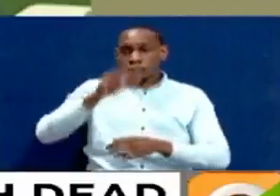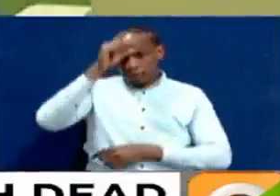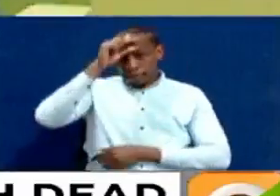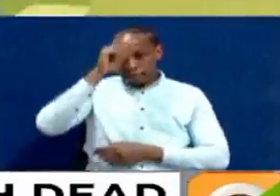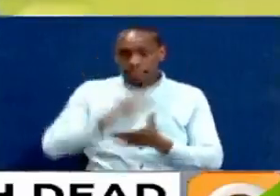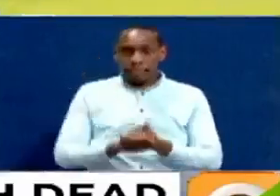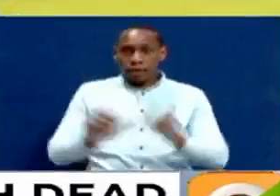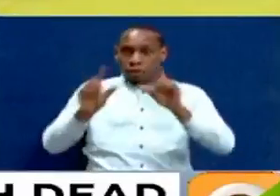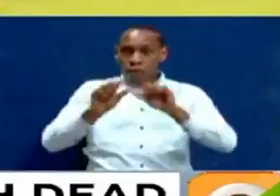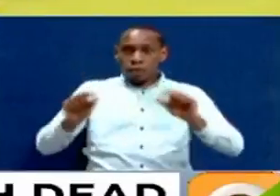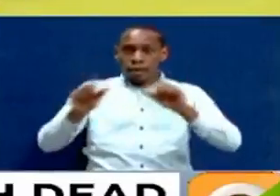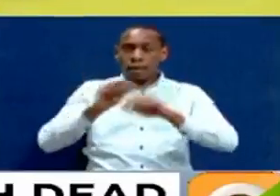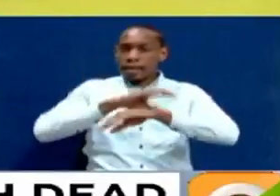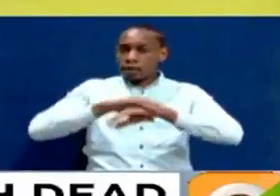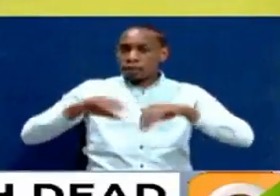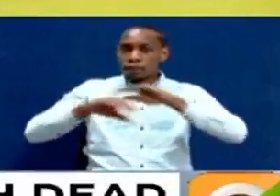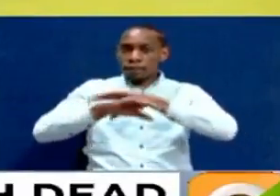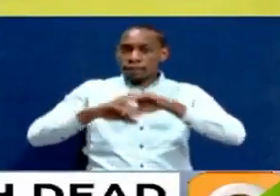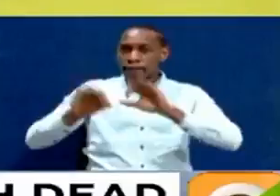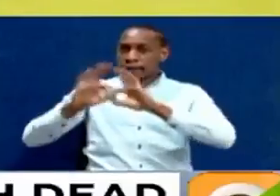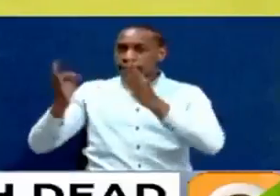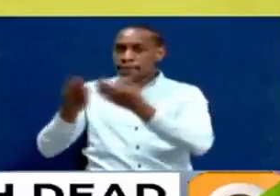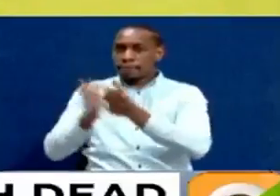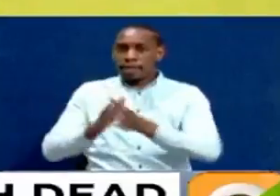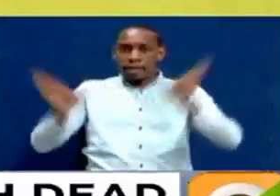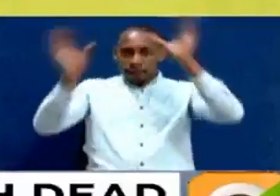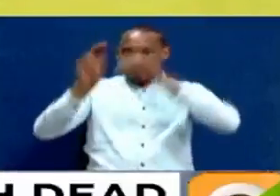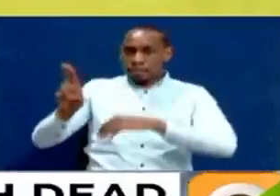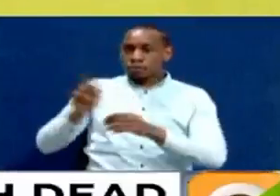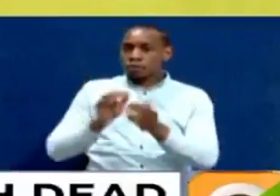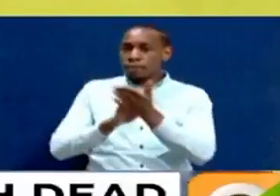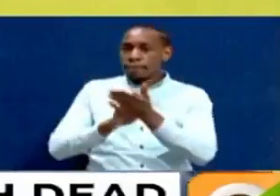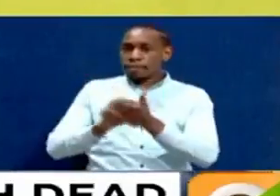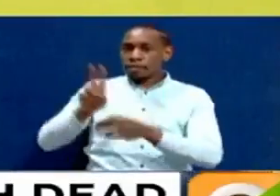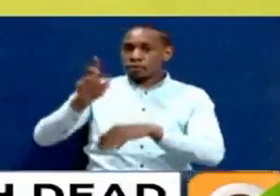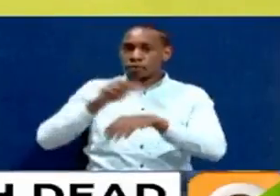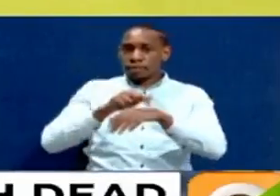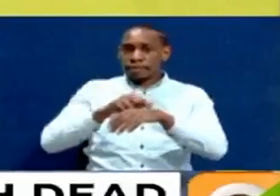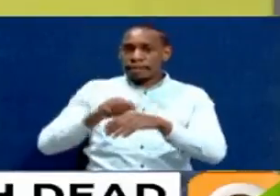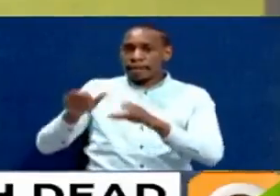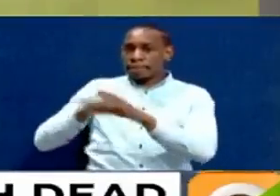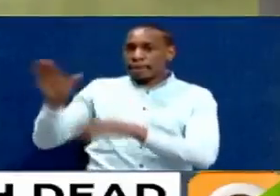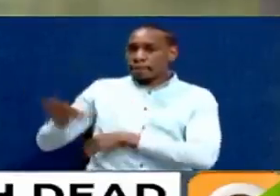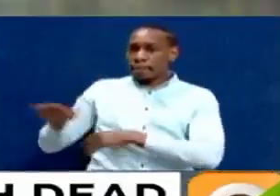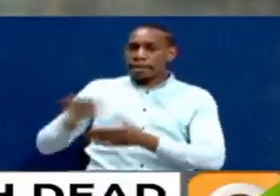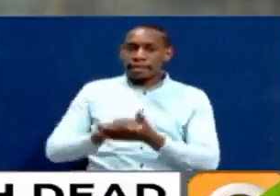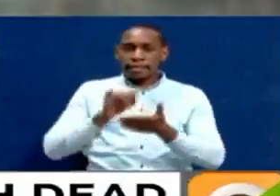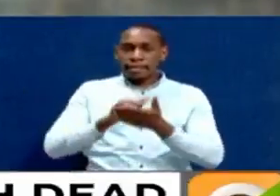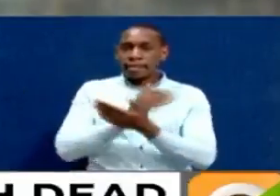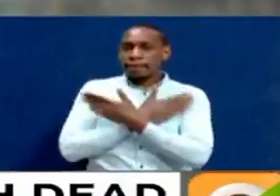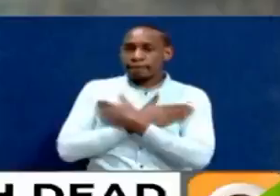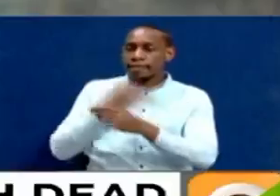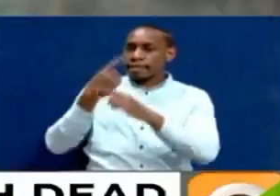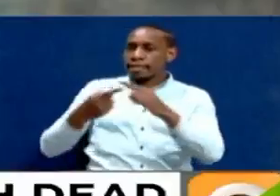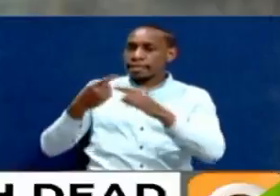regimes. In a message of comfort to the Nyaga family, President Kenyatta eulogized the 2-term Gashoka MP as his friend